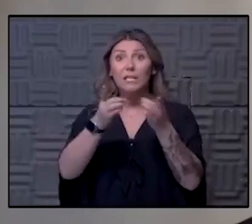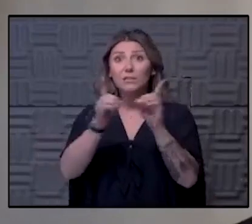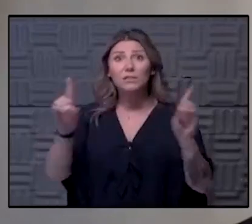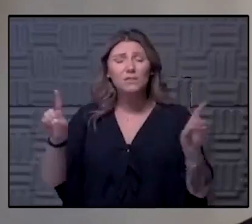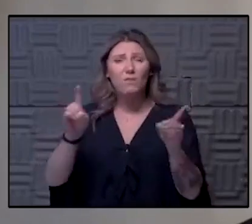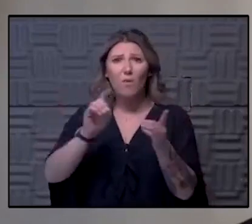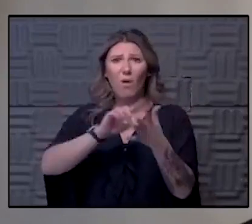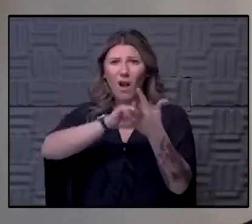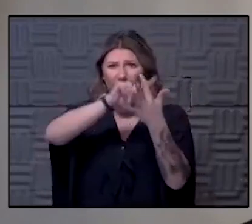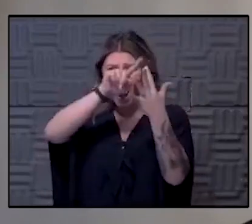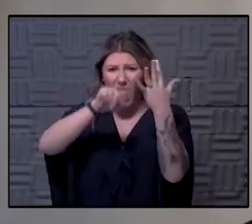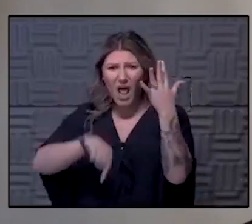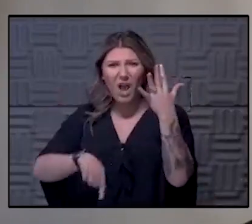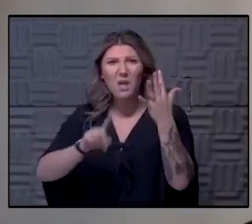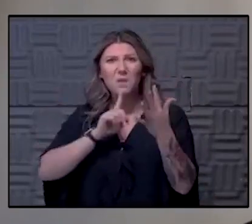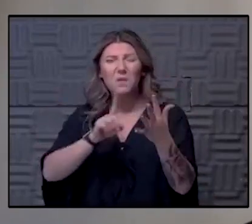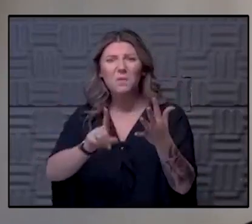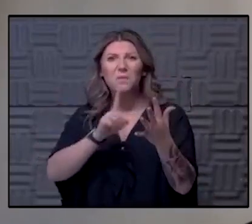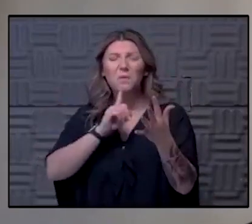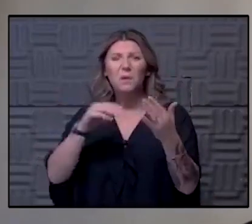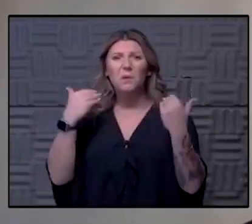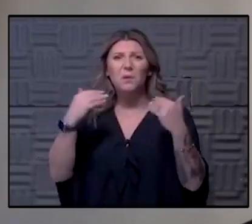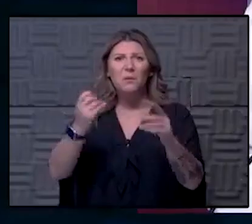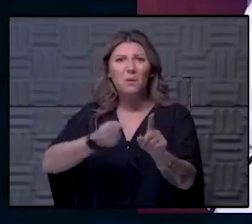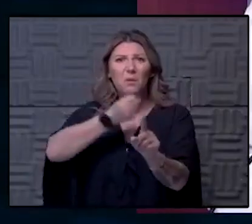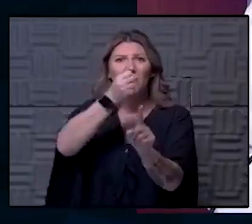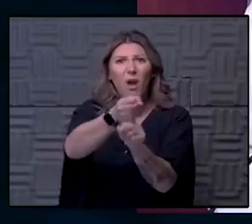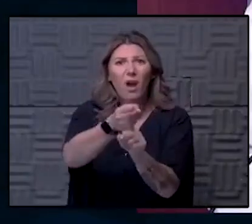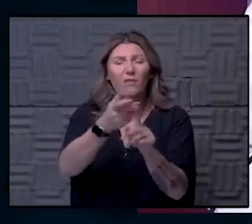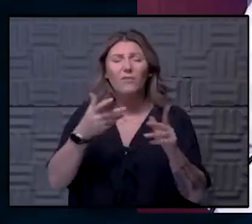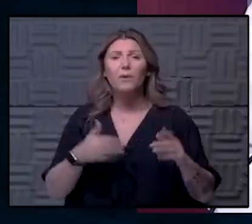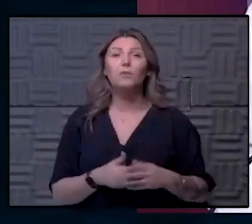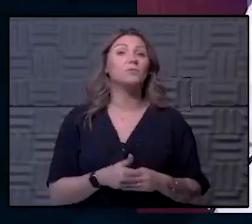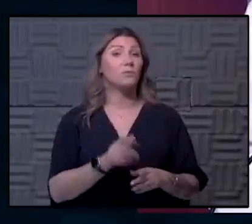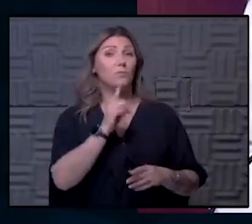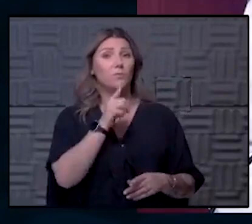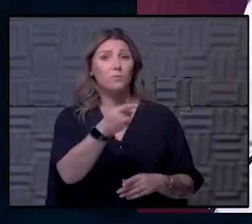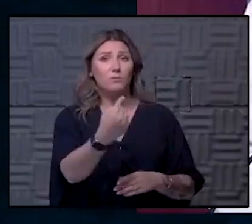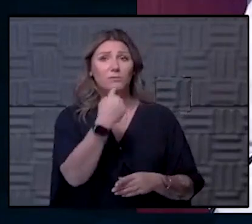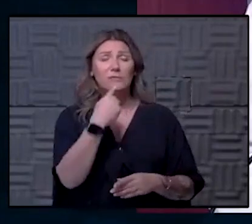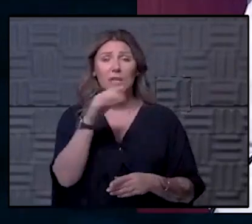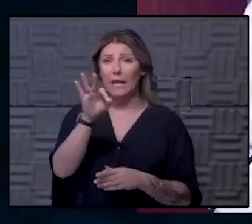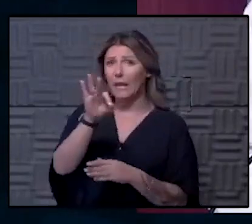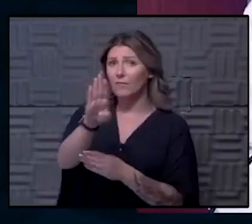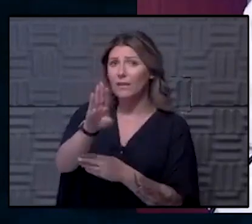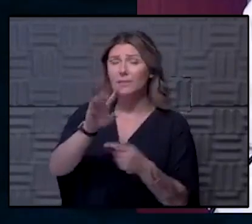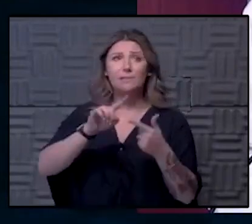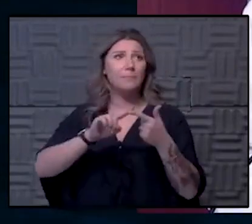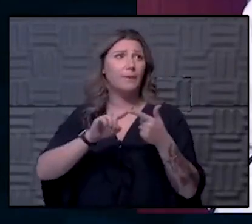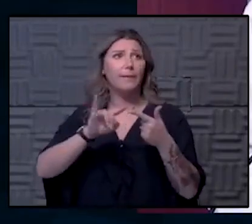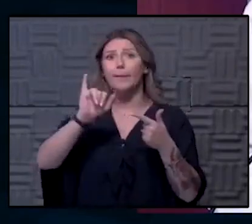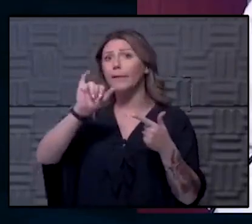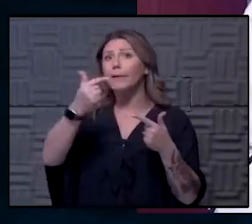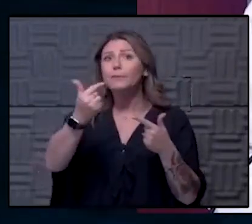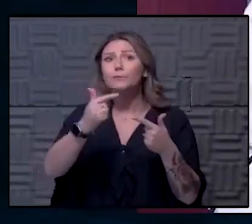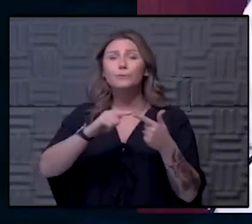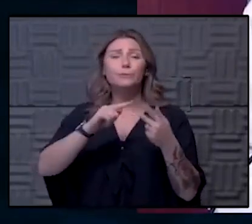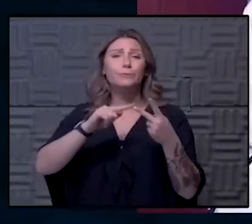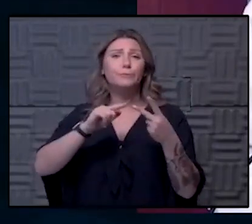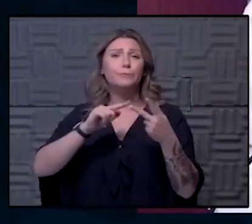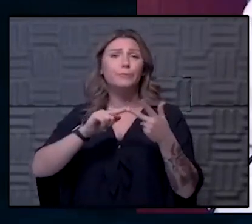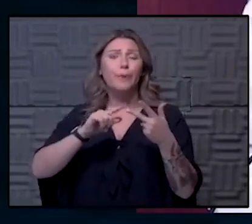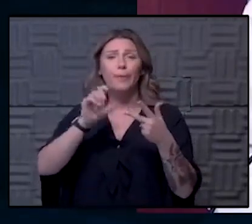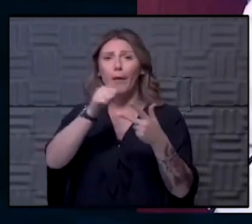mean, it's really impacting everyone. So really, you're saying that Facebook and Instagram and other forms of